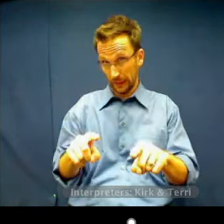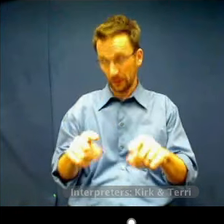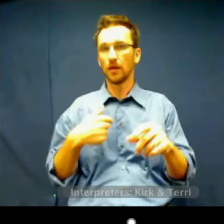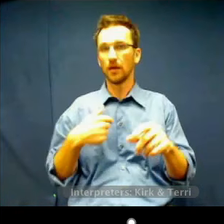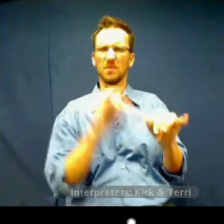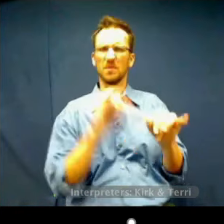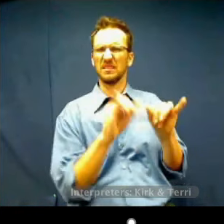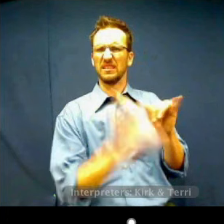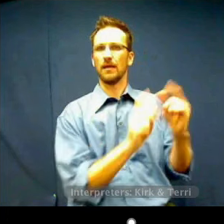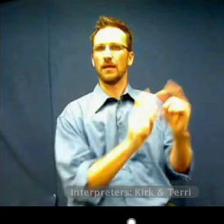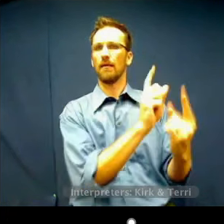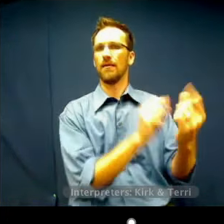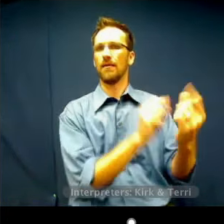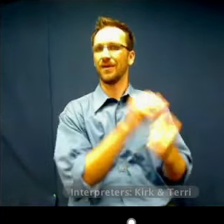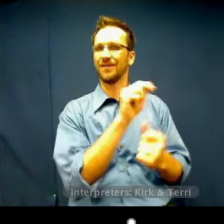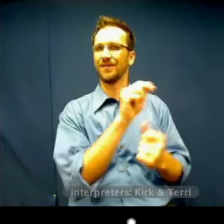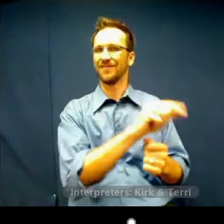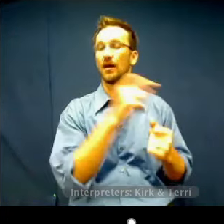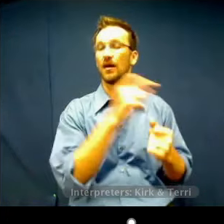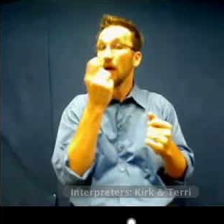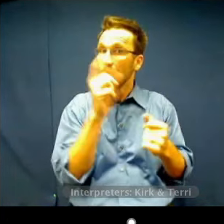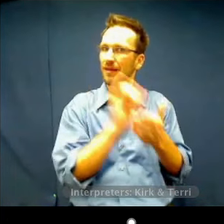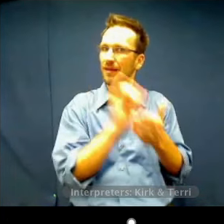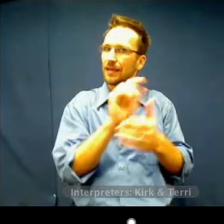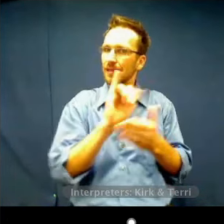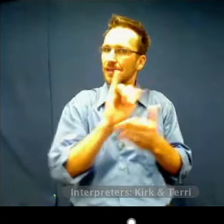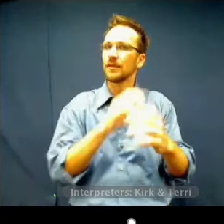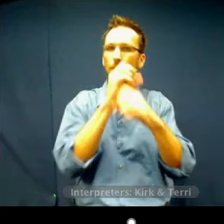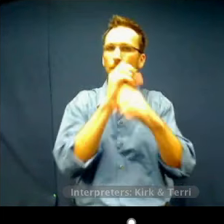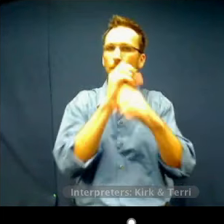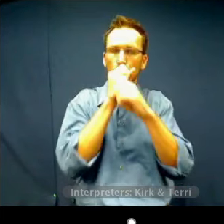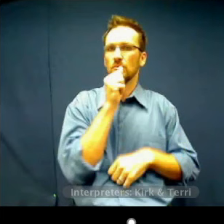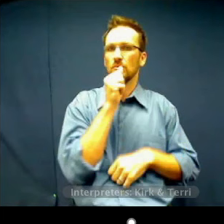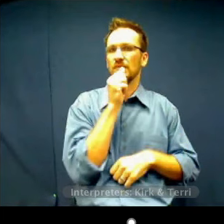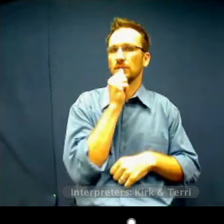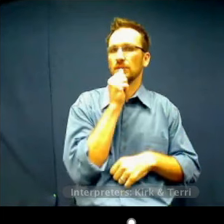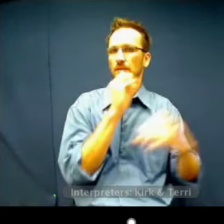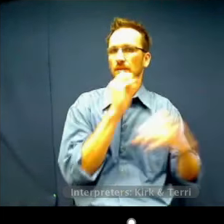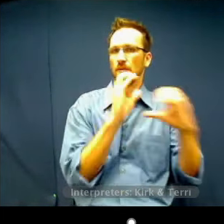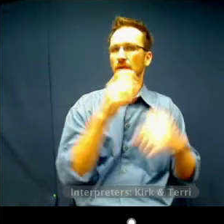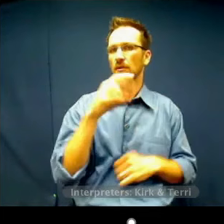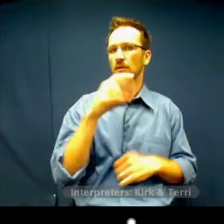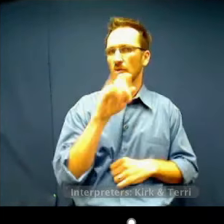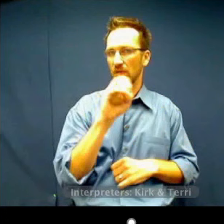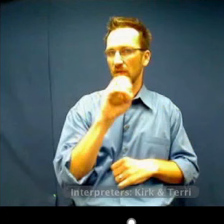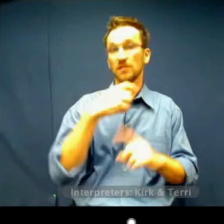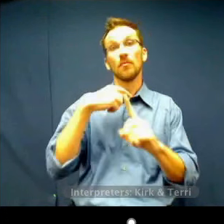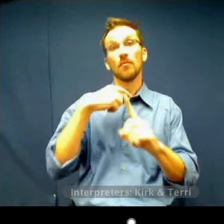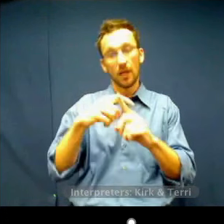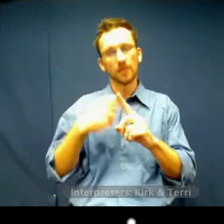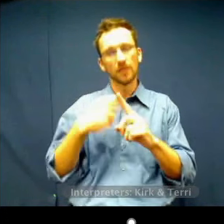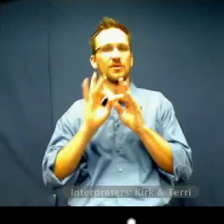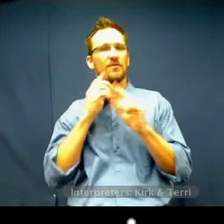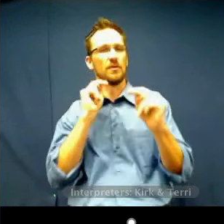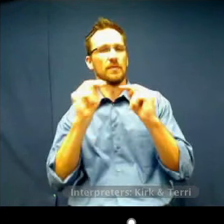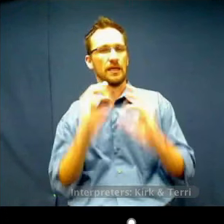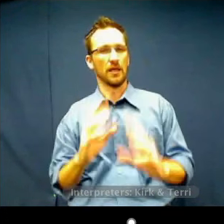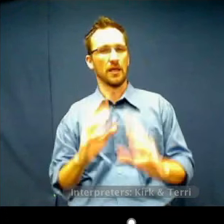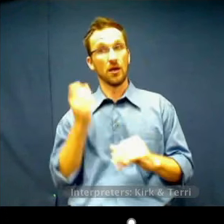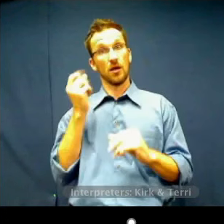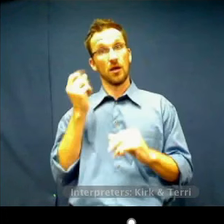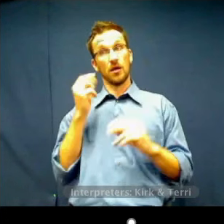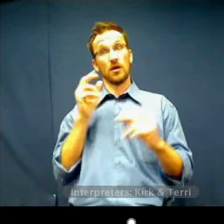doing privileged communications and then interpreting for the mediator. Interpreting for the mediator is not court interpreting. There